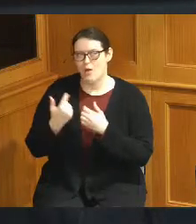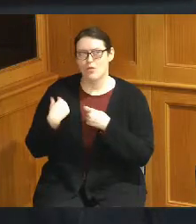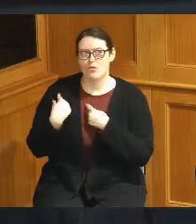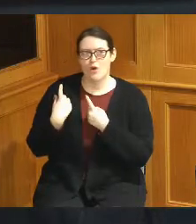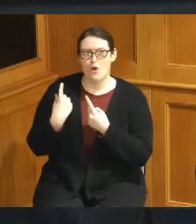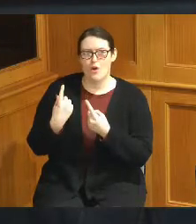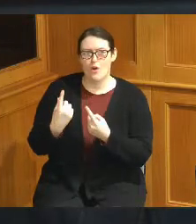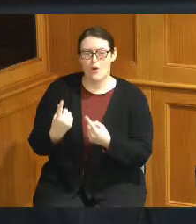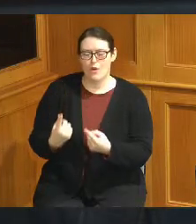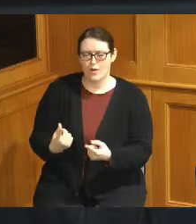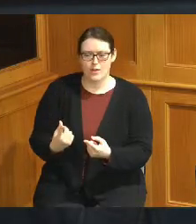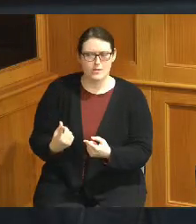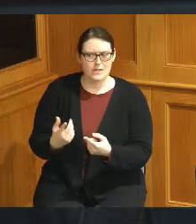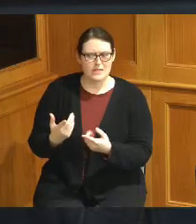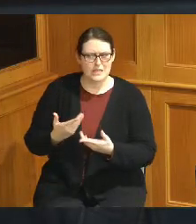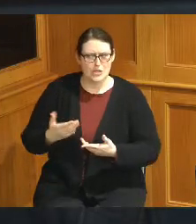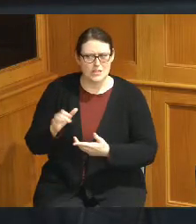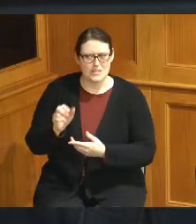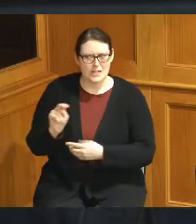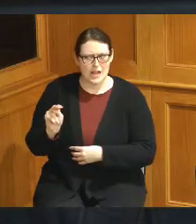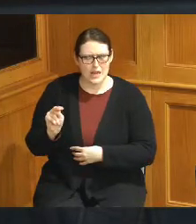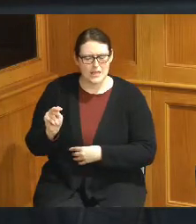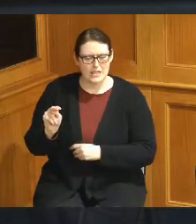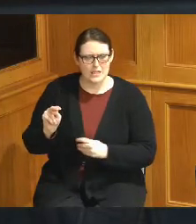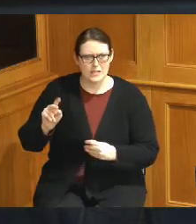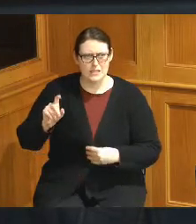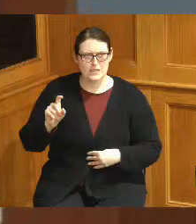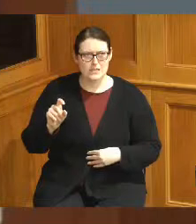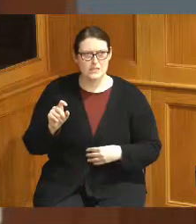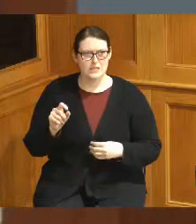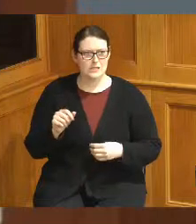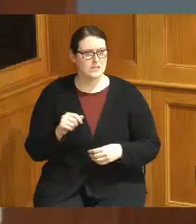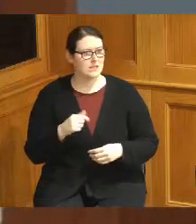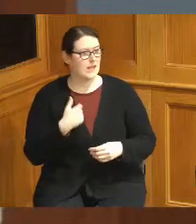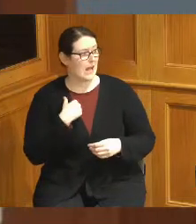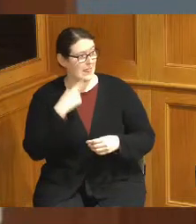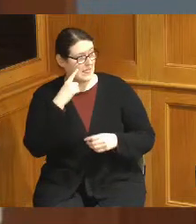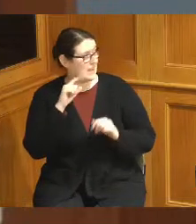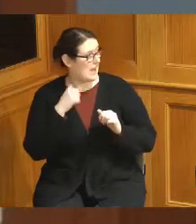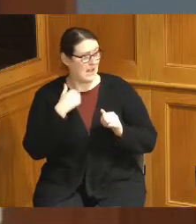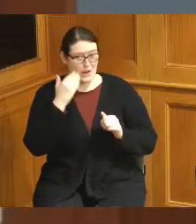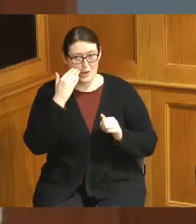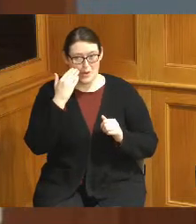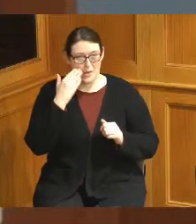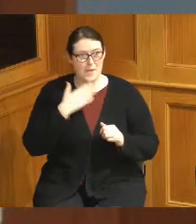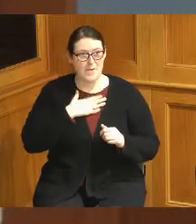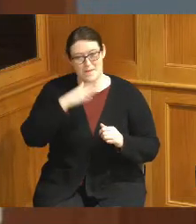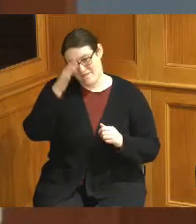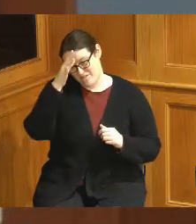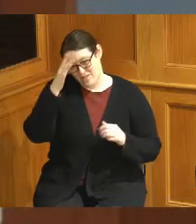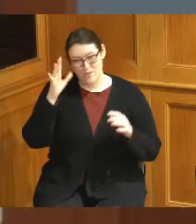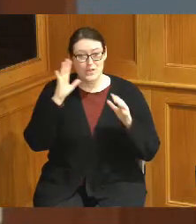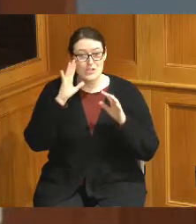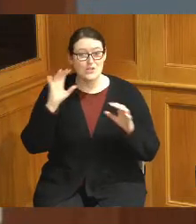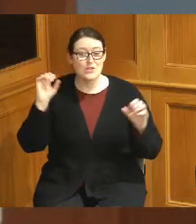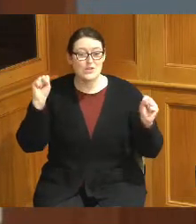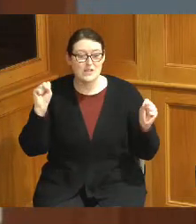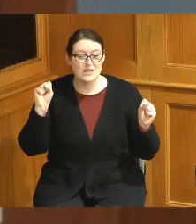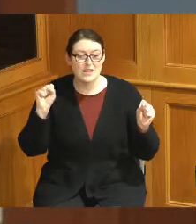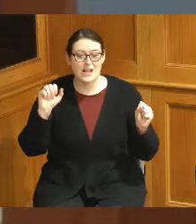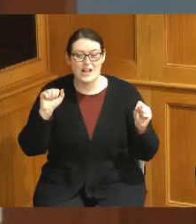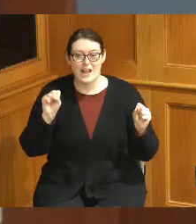company been located in the city of Cincinnati? I could probably answer that. Okay. My father was superintendent at National